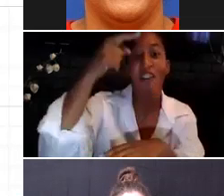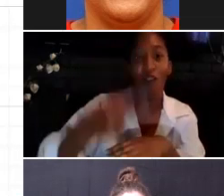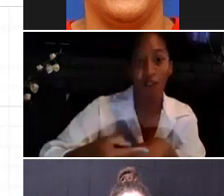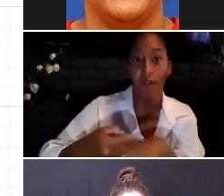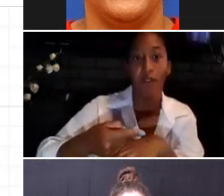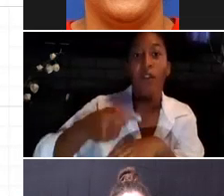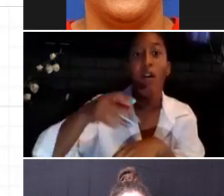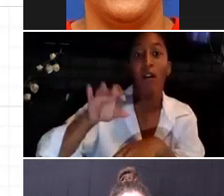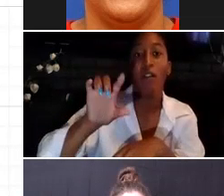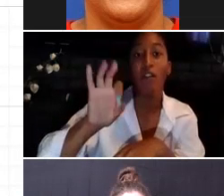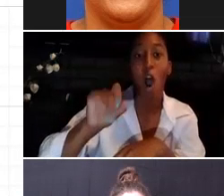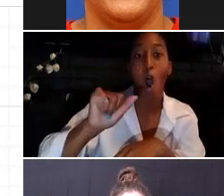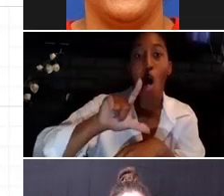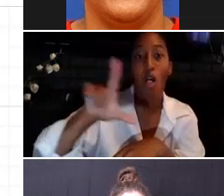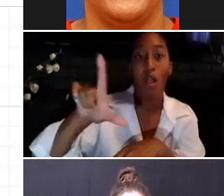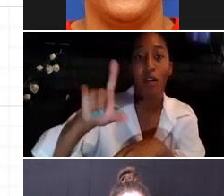Okay.